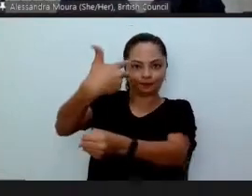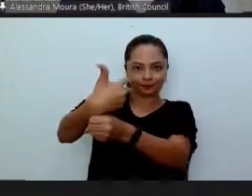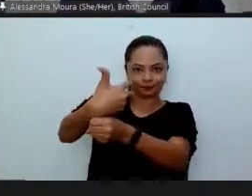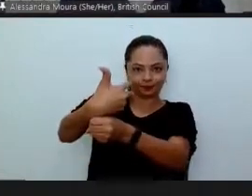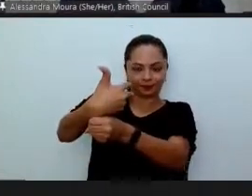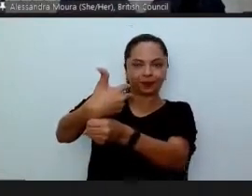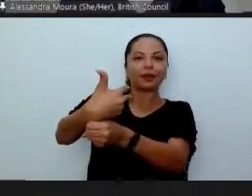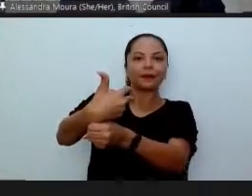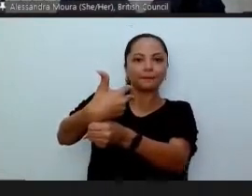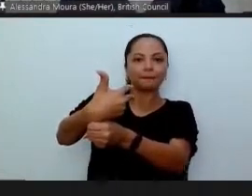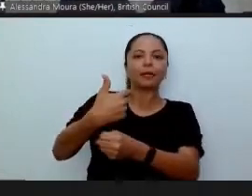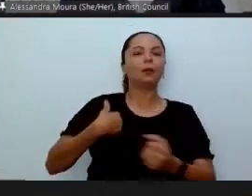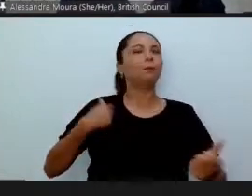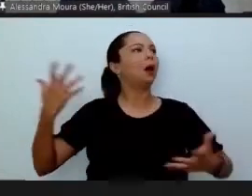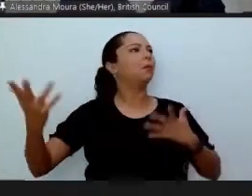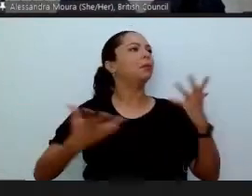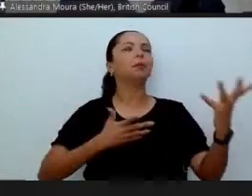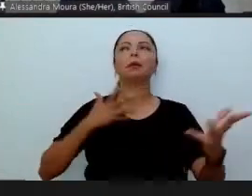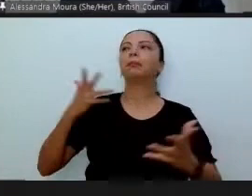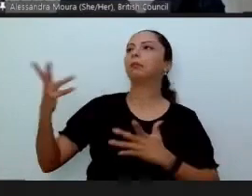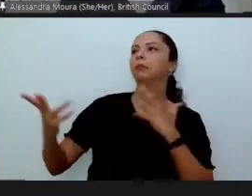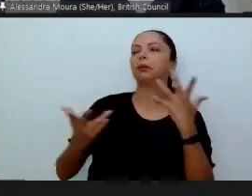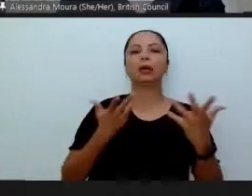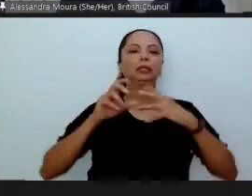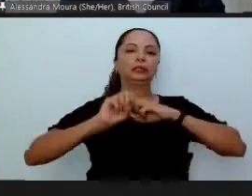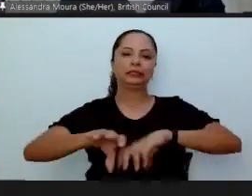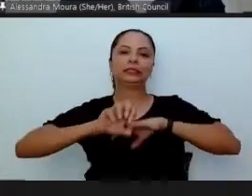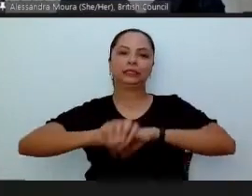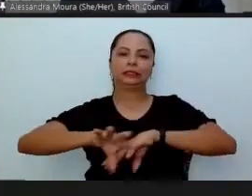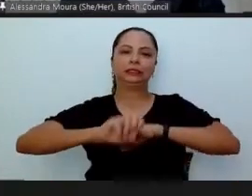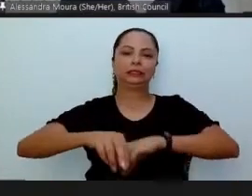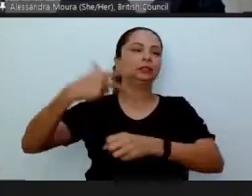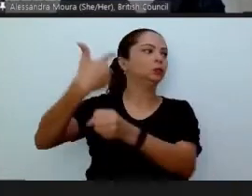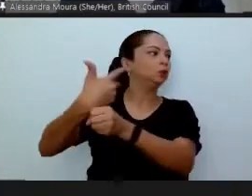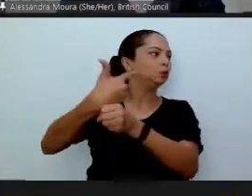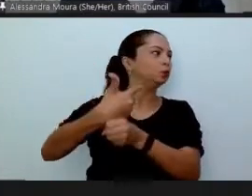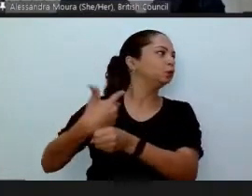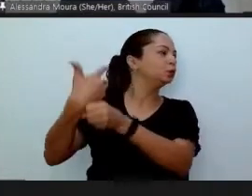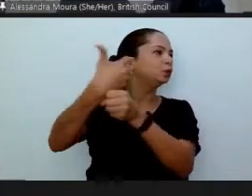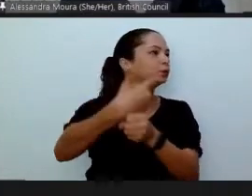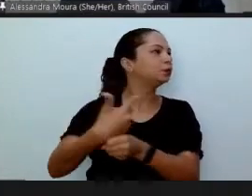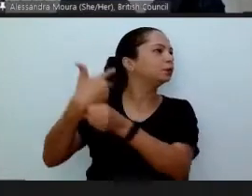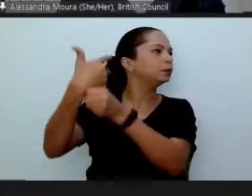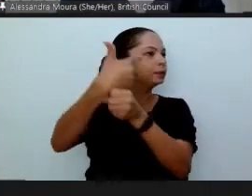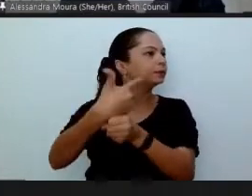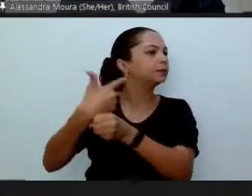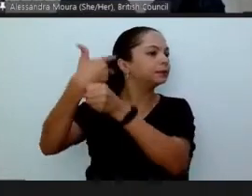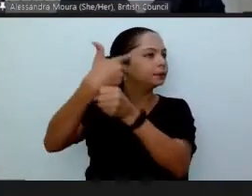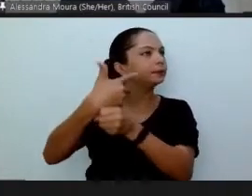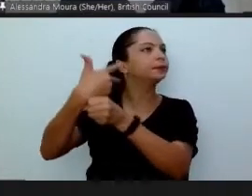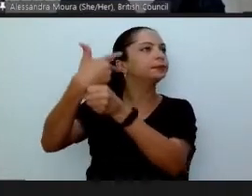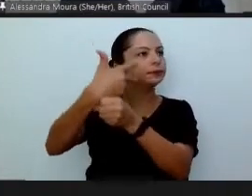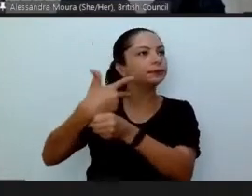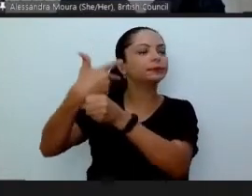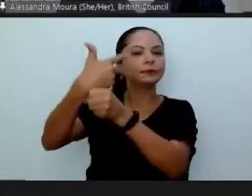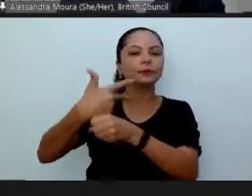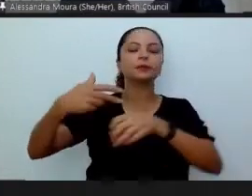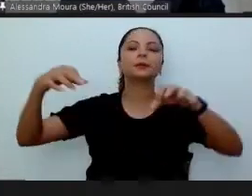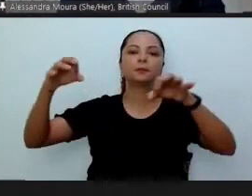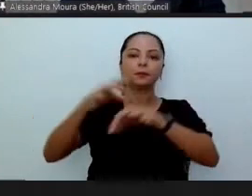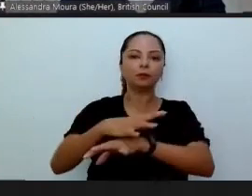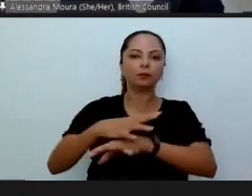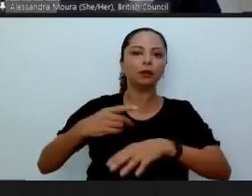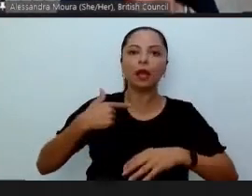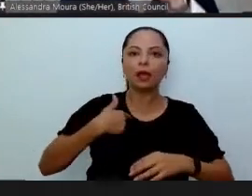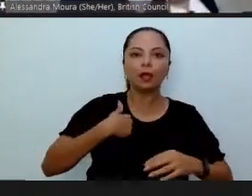And there was a before and after to my teaching that was very distinct. It was one of the most dramatic things it was